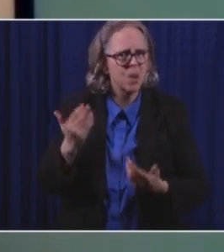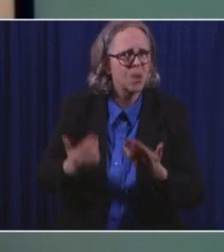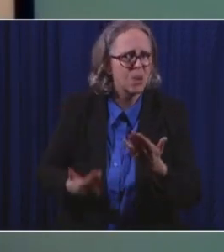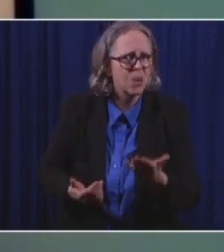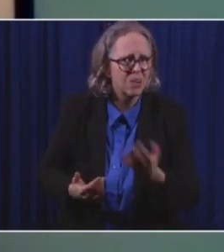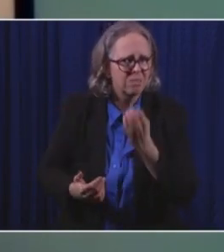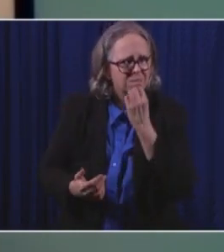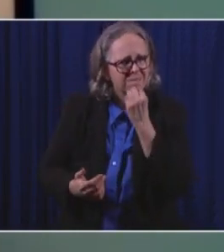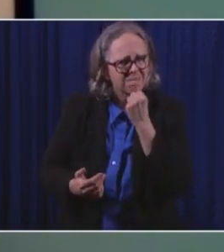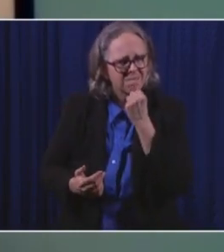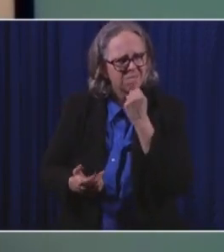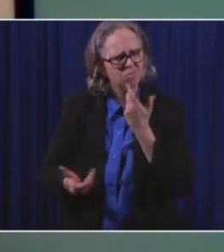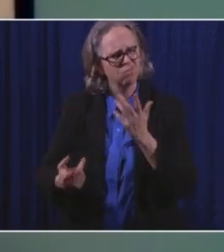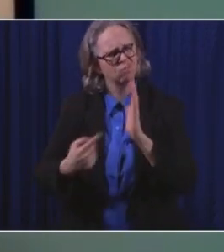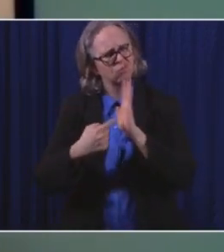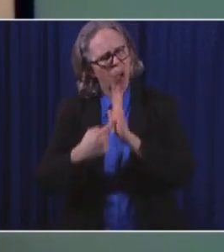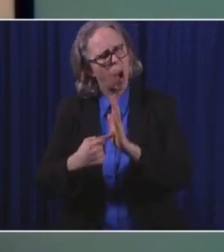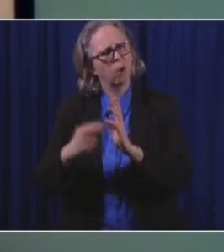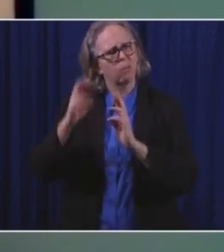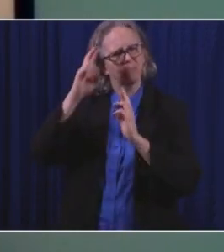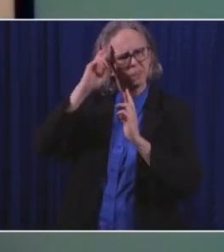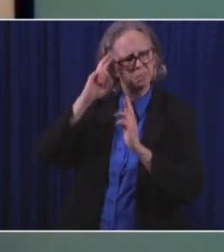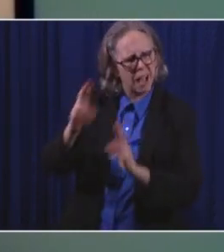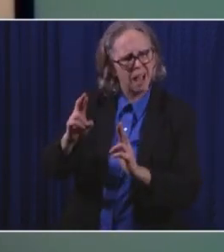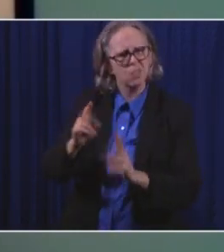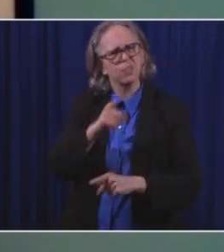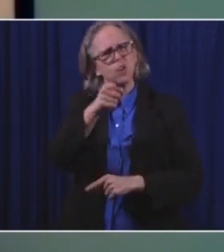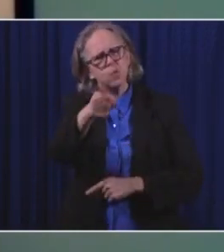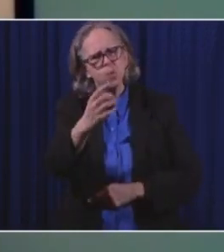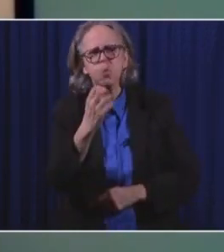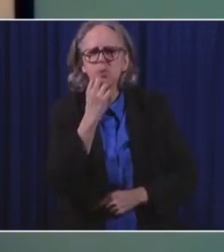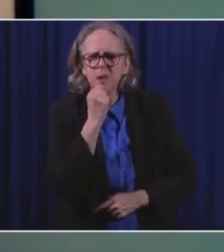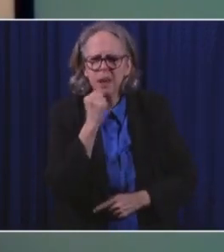year. Do something new with your household, solve a new puzzle, play